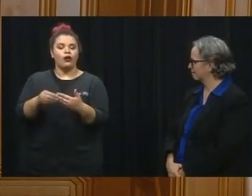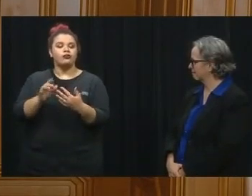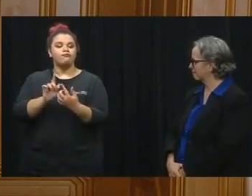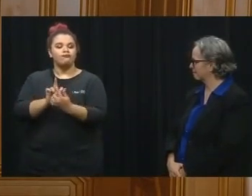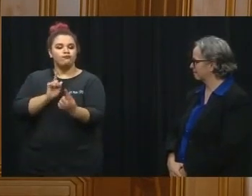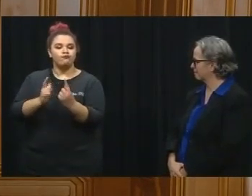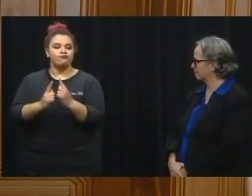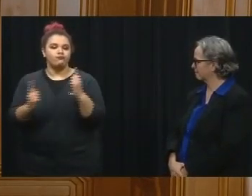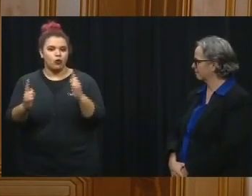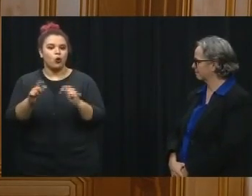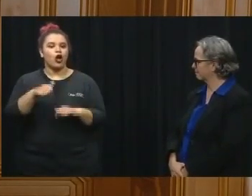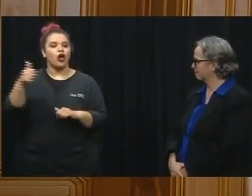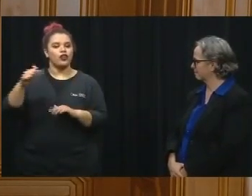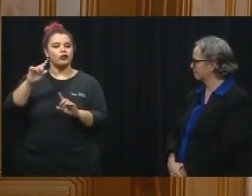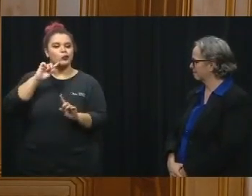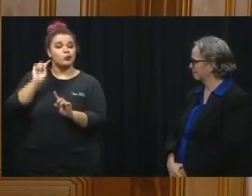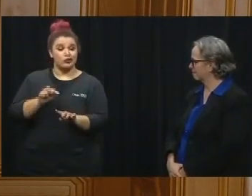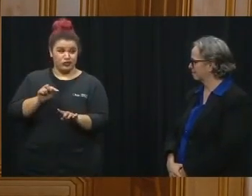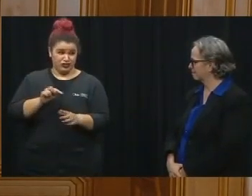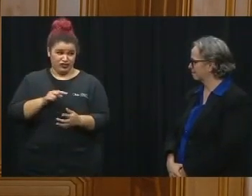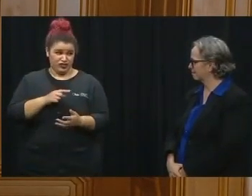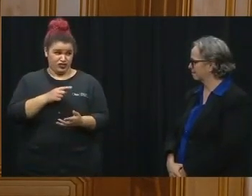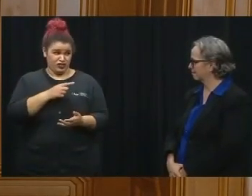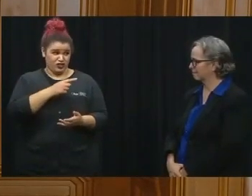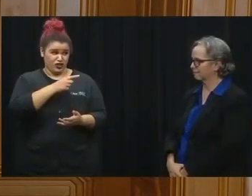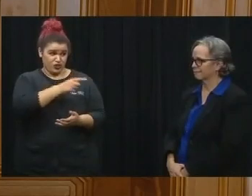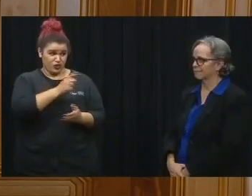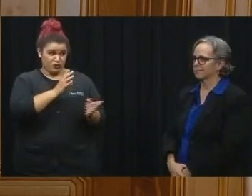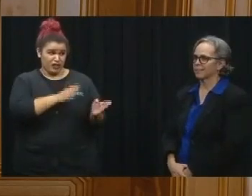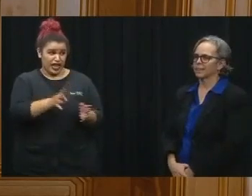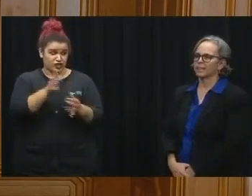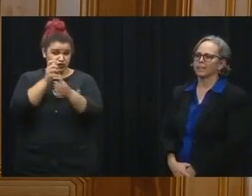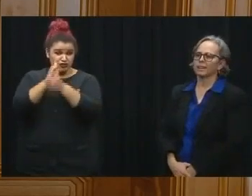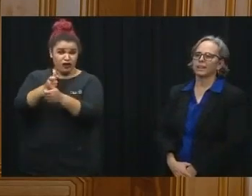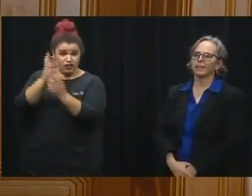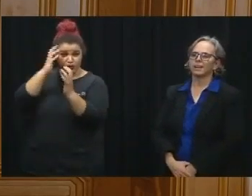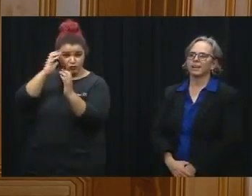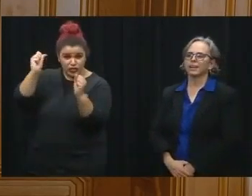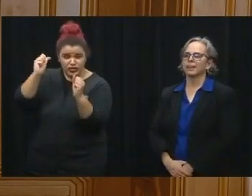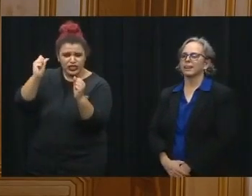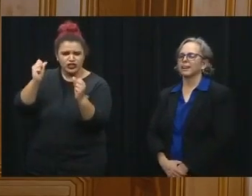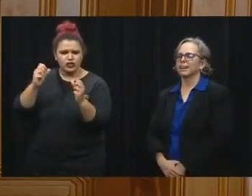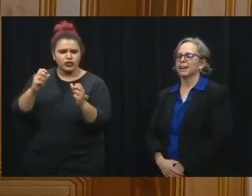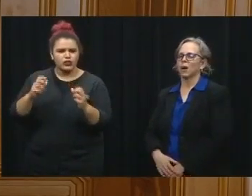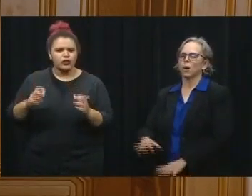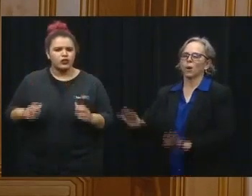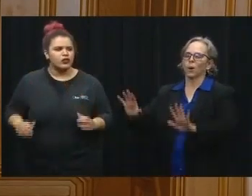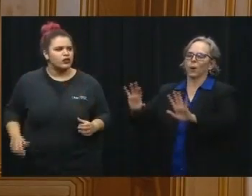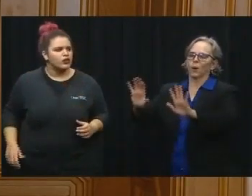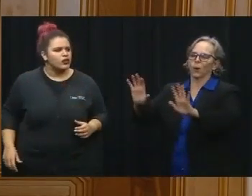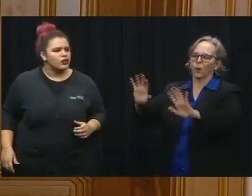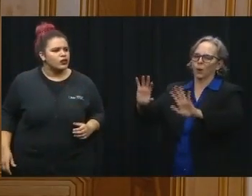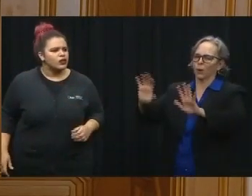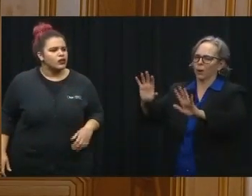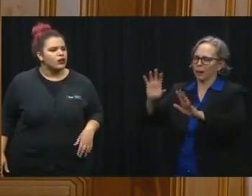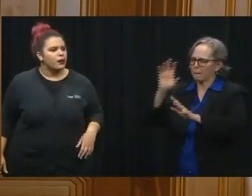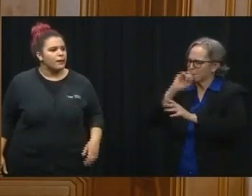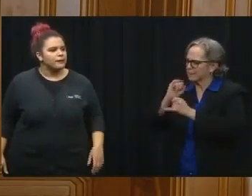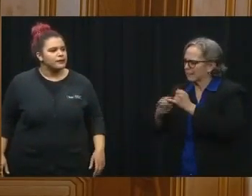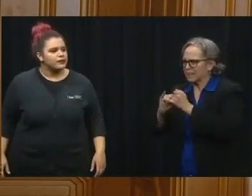measures. Do you plan to go by these guidelines, or will you? So I missed the last part. I apologize,